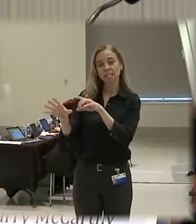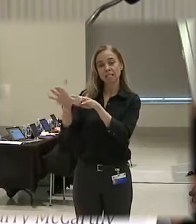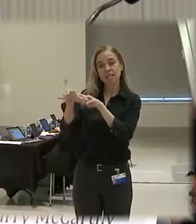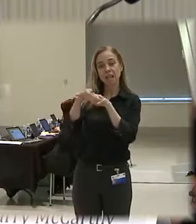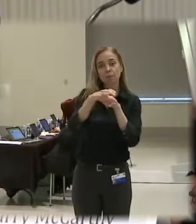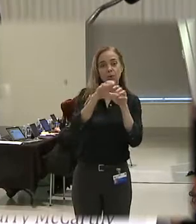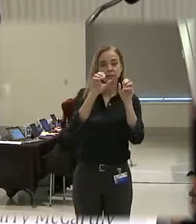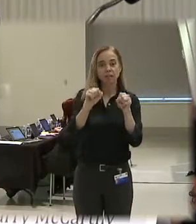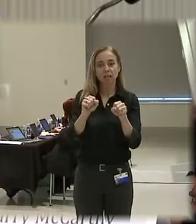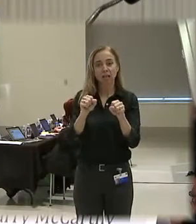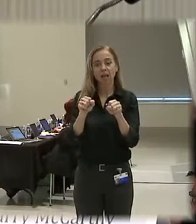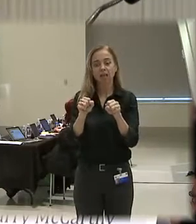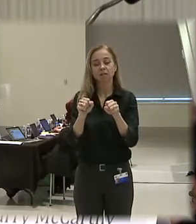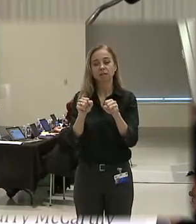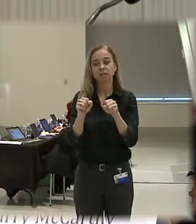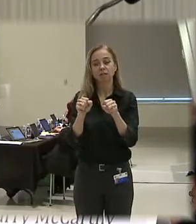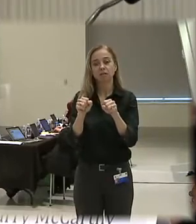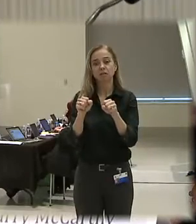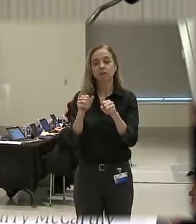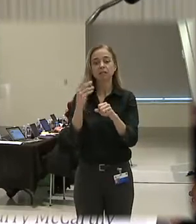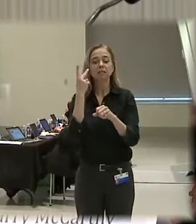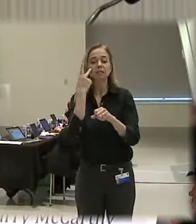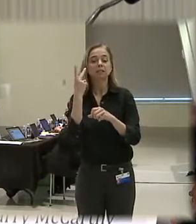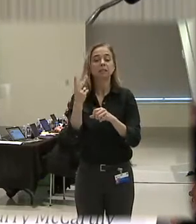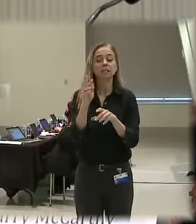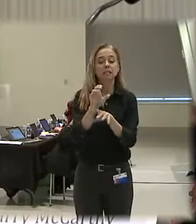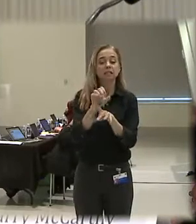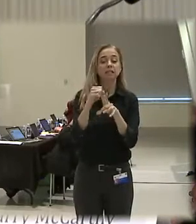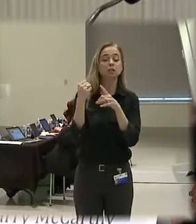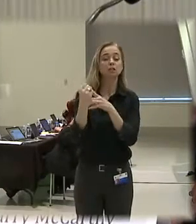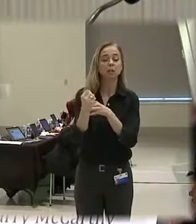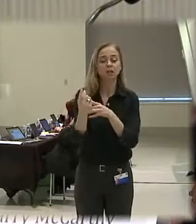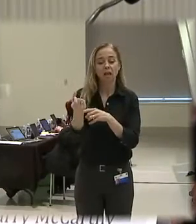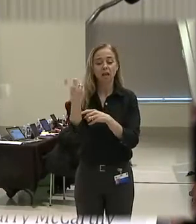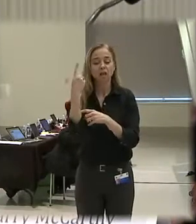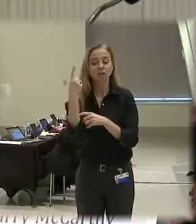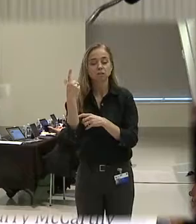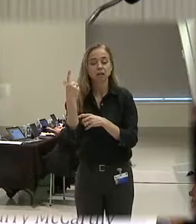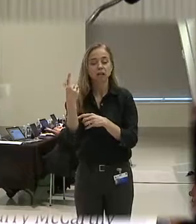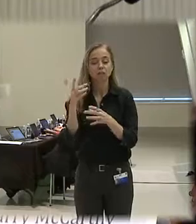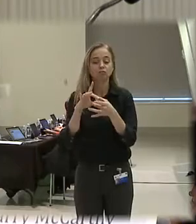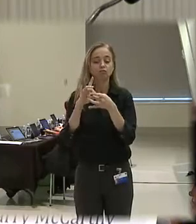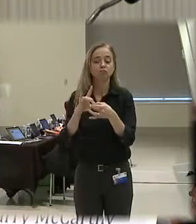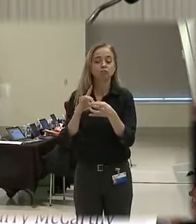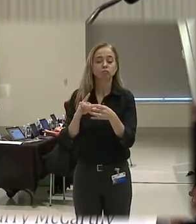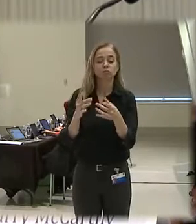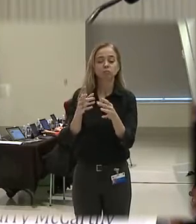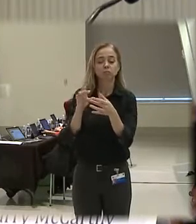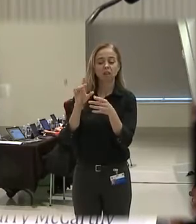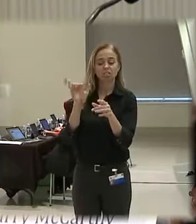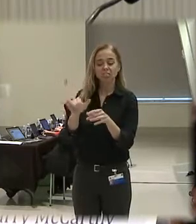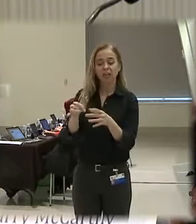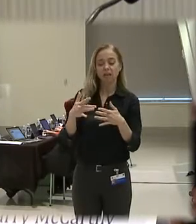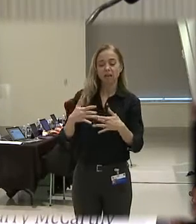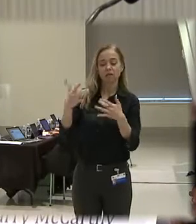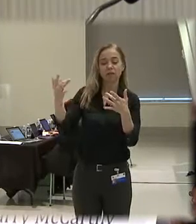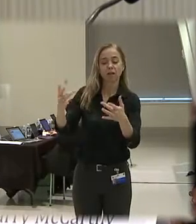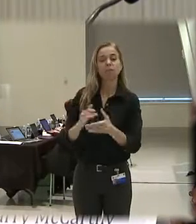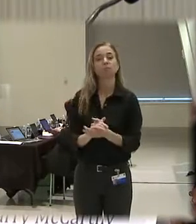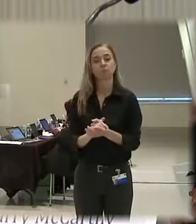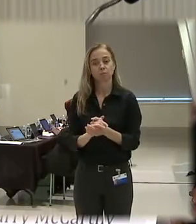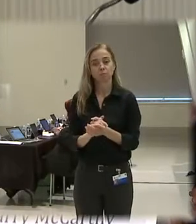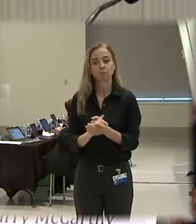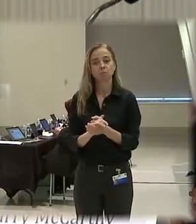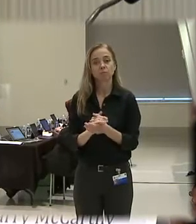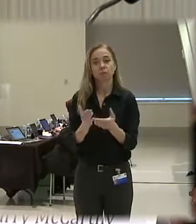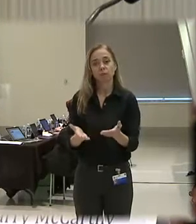being able to get ahead of situations and understanding the dynamics that are associated with that event provide